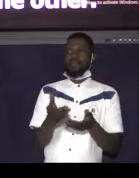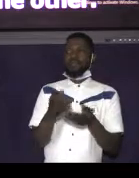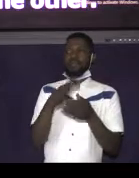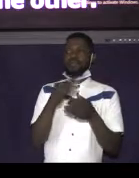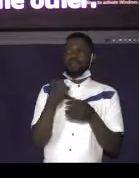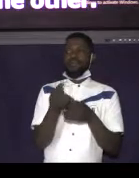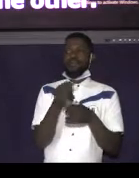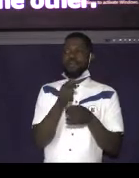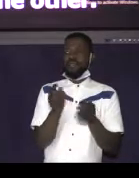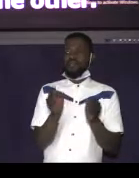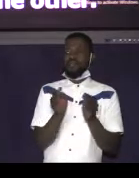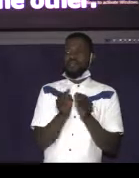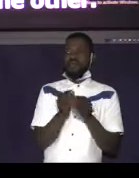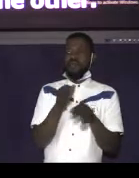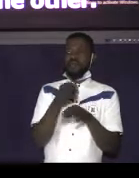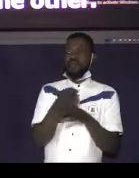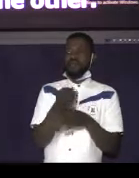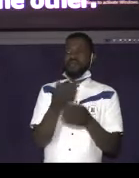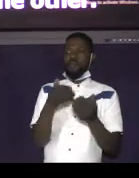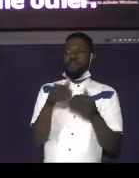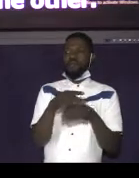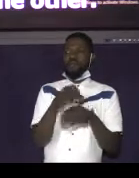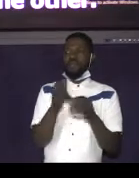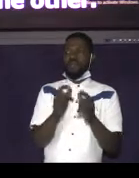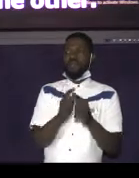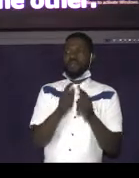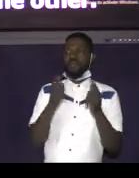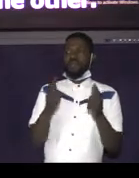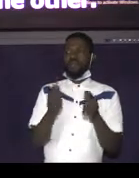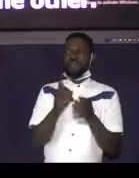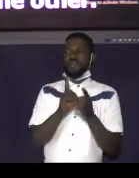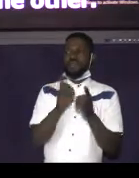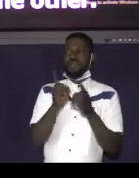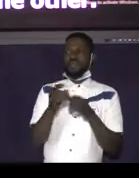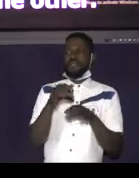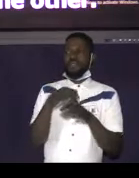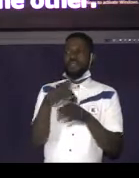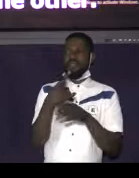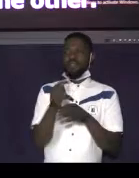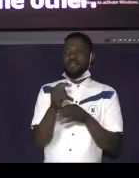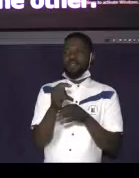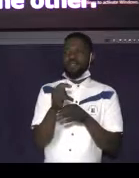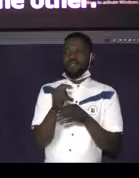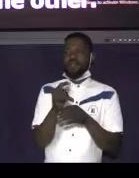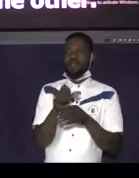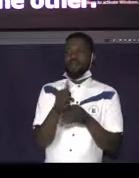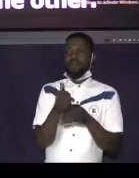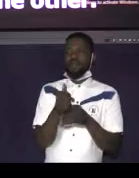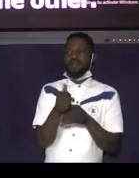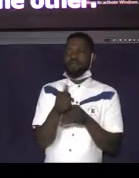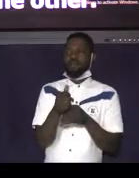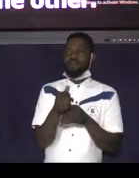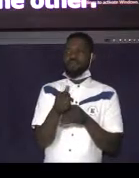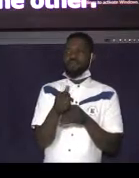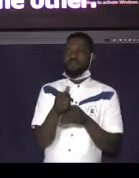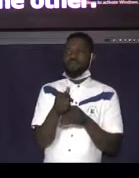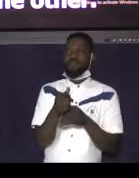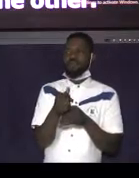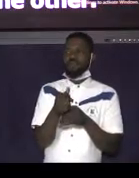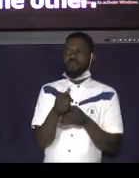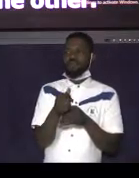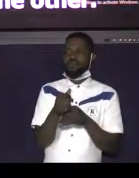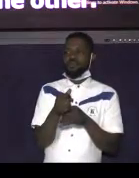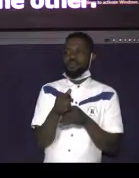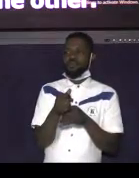exerting only a small force over a great distance at the other. You understand what I'm talking about? Let's look at